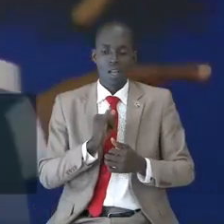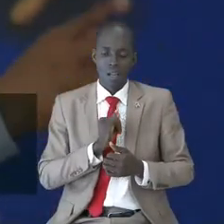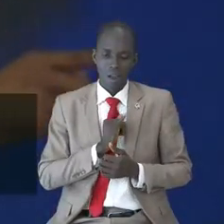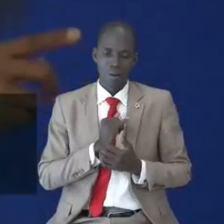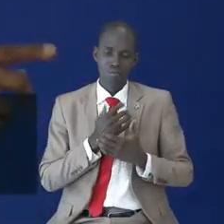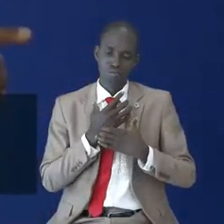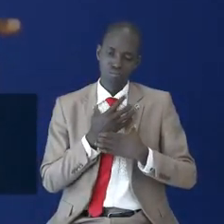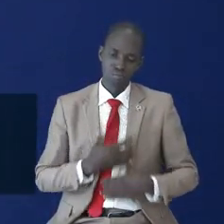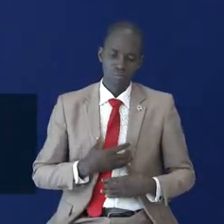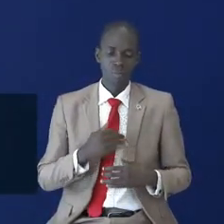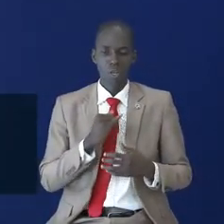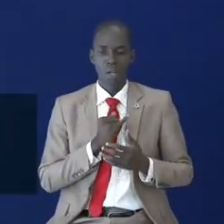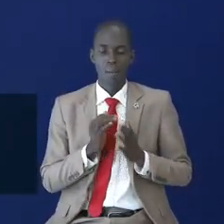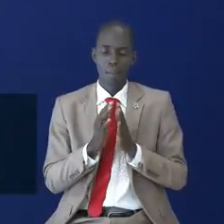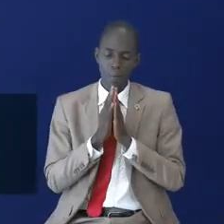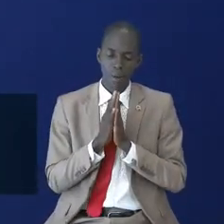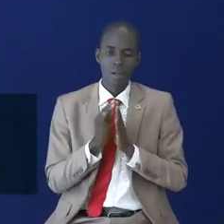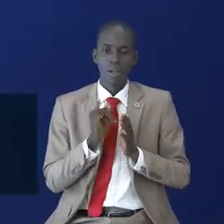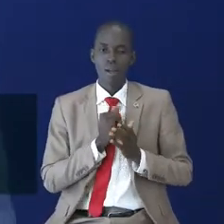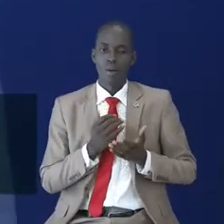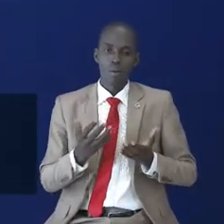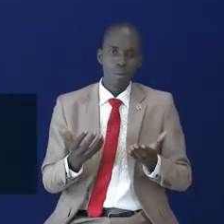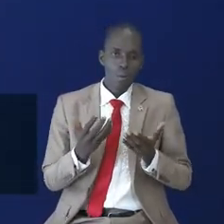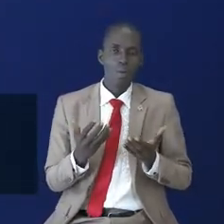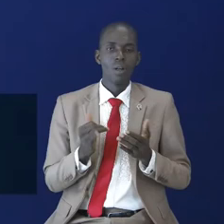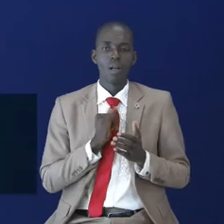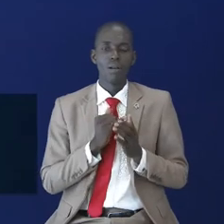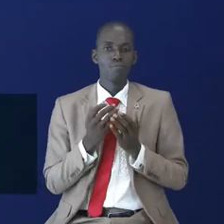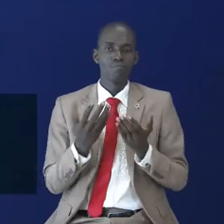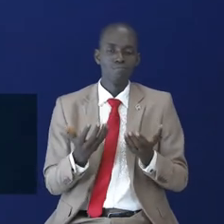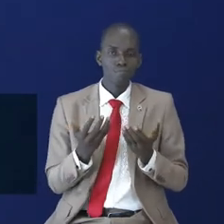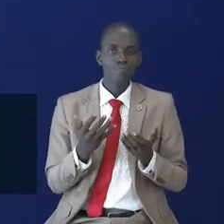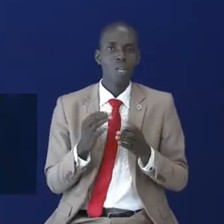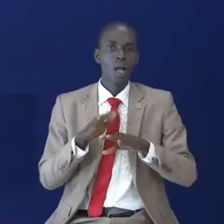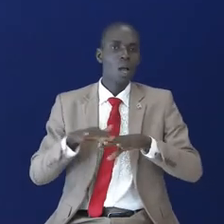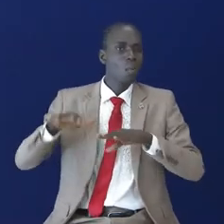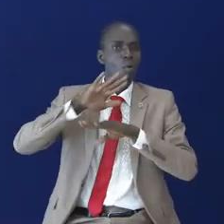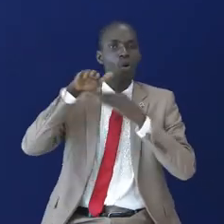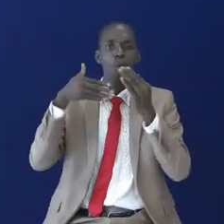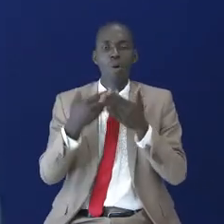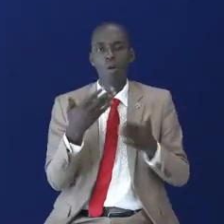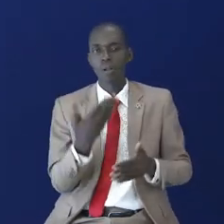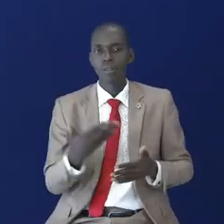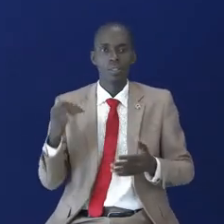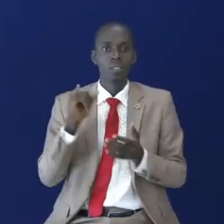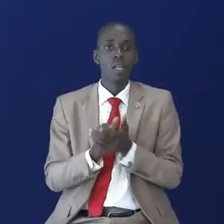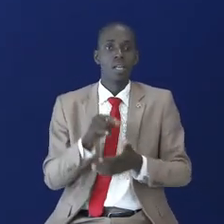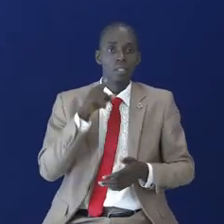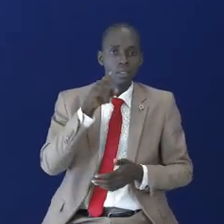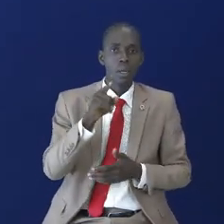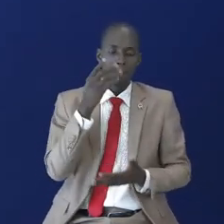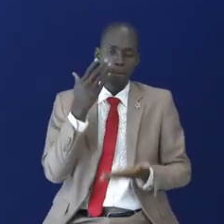I pray, I desire. Beloved, I wish above all things that